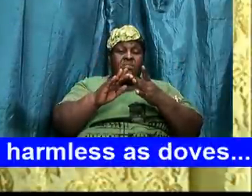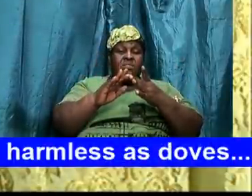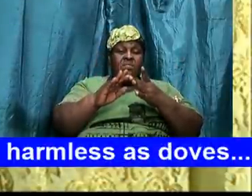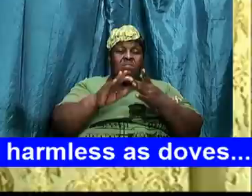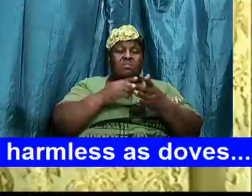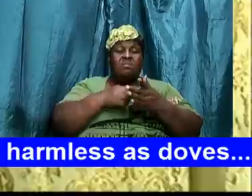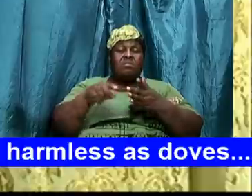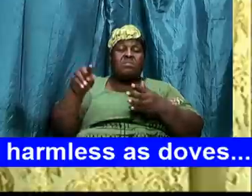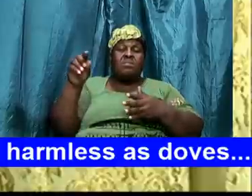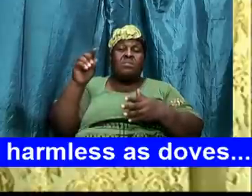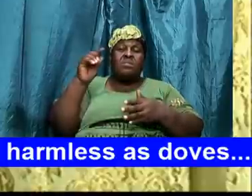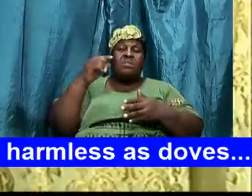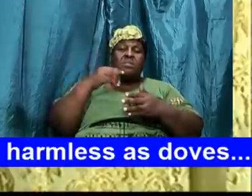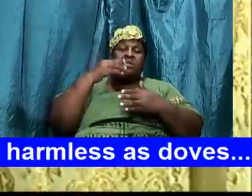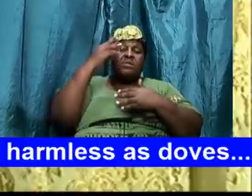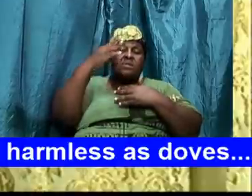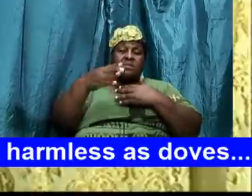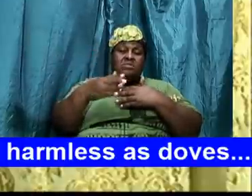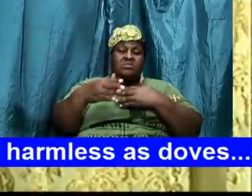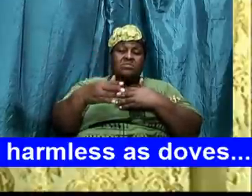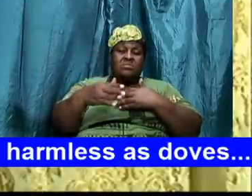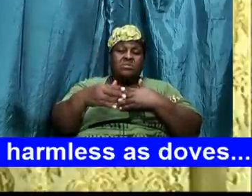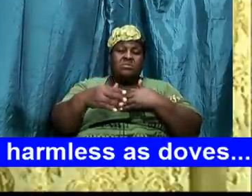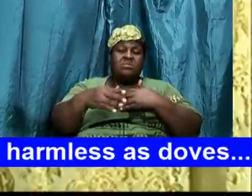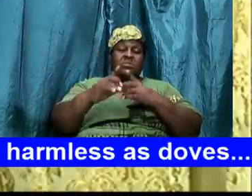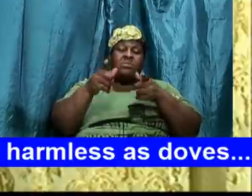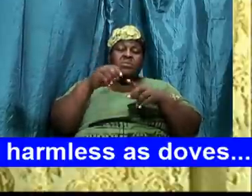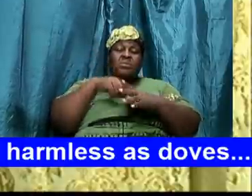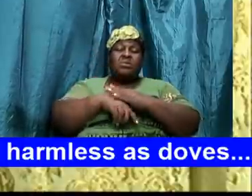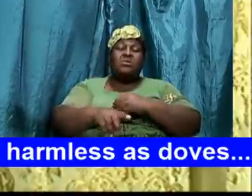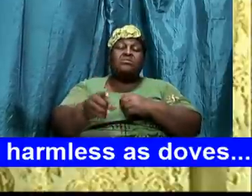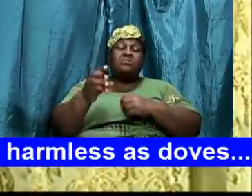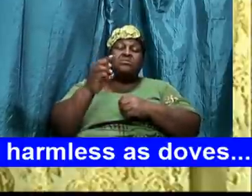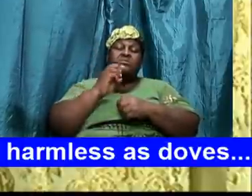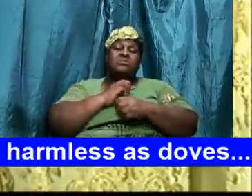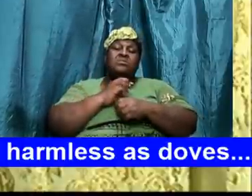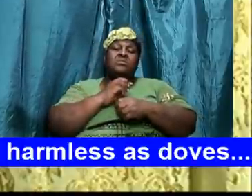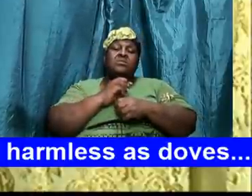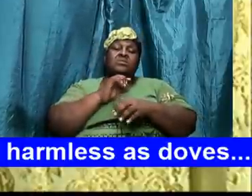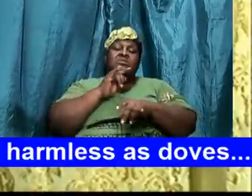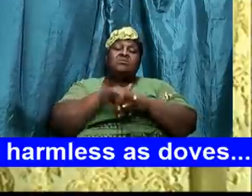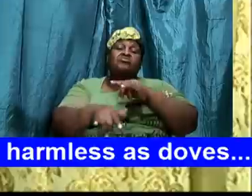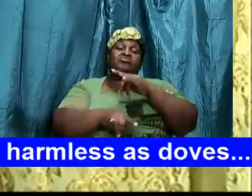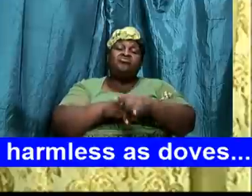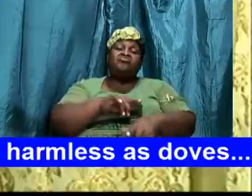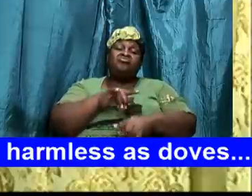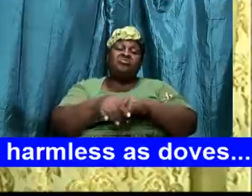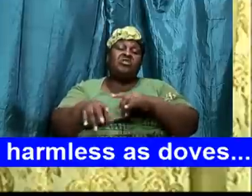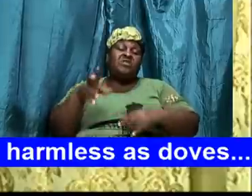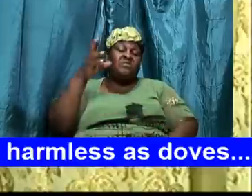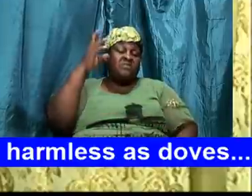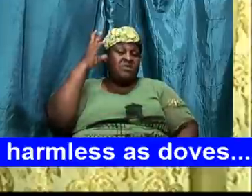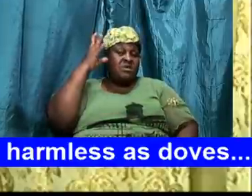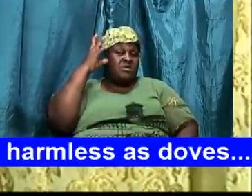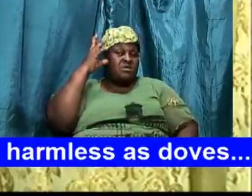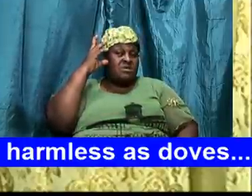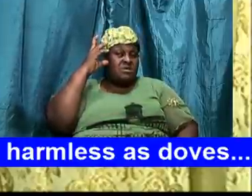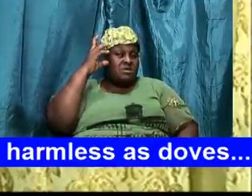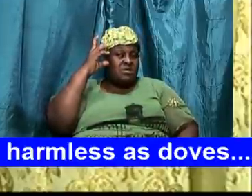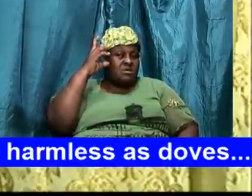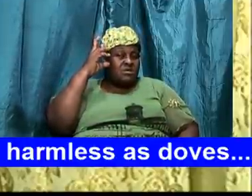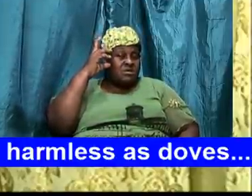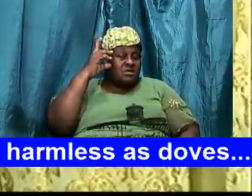into the wiles. What is the wiles of the devil? And Bishop, not too long,